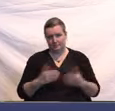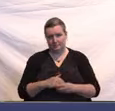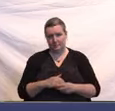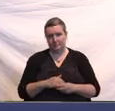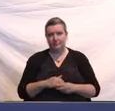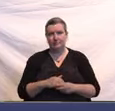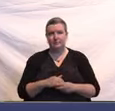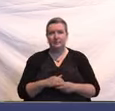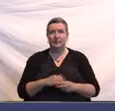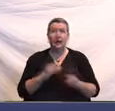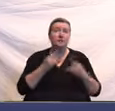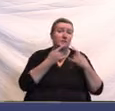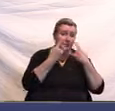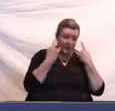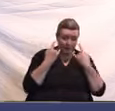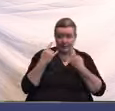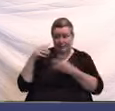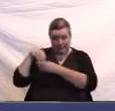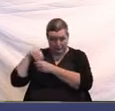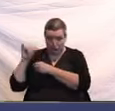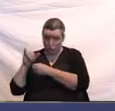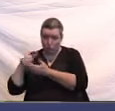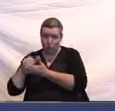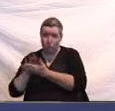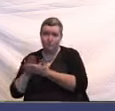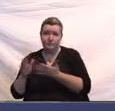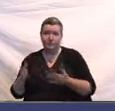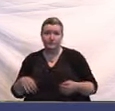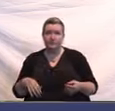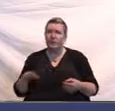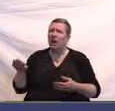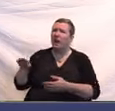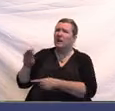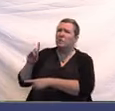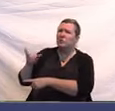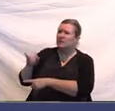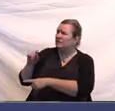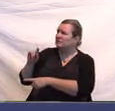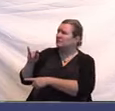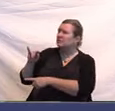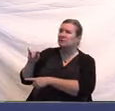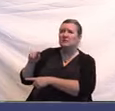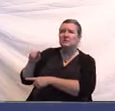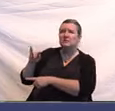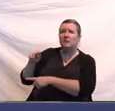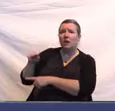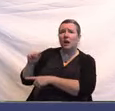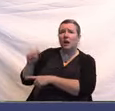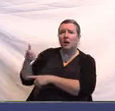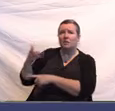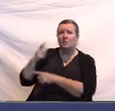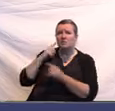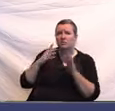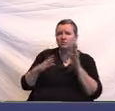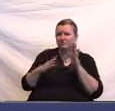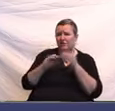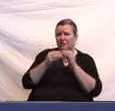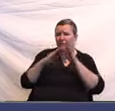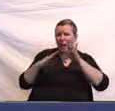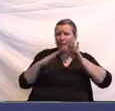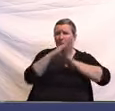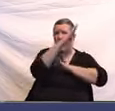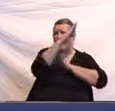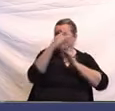inside. Judy or Tina, I'm not sure we've got the recent surge. The last question was, is that